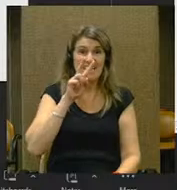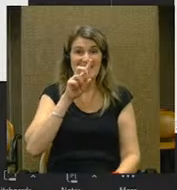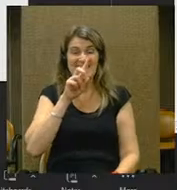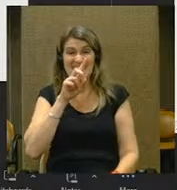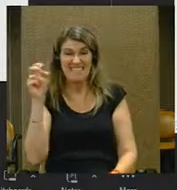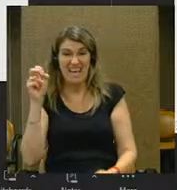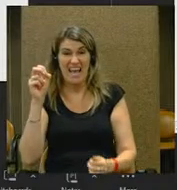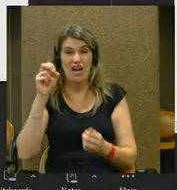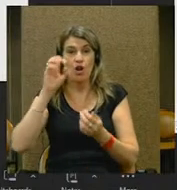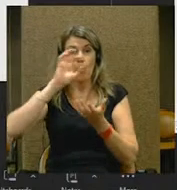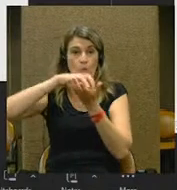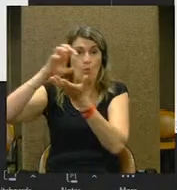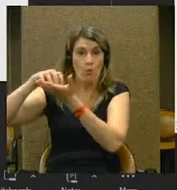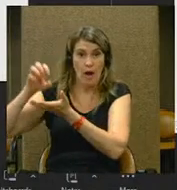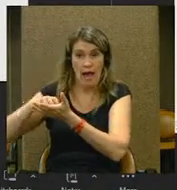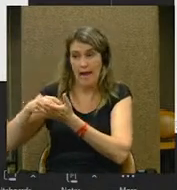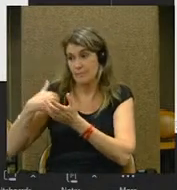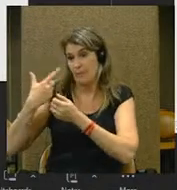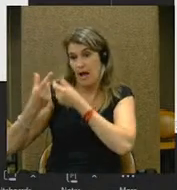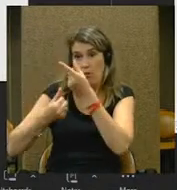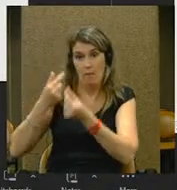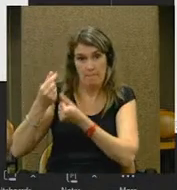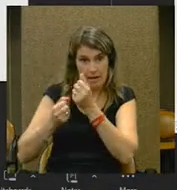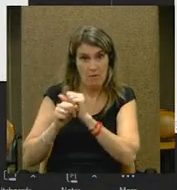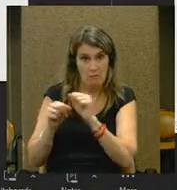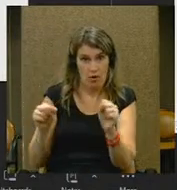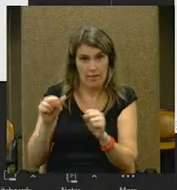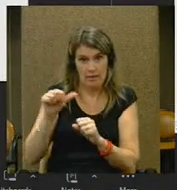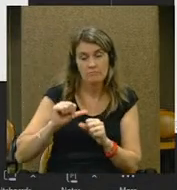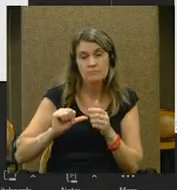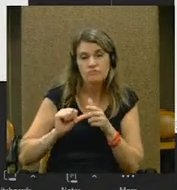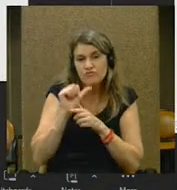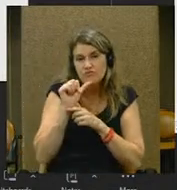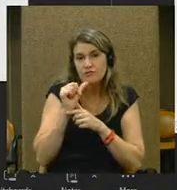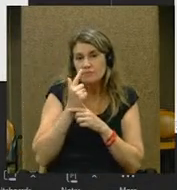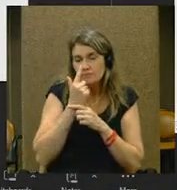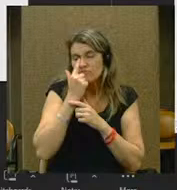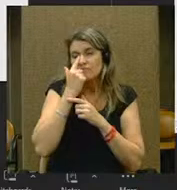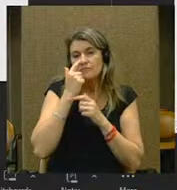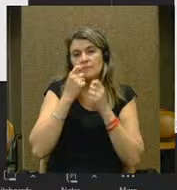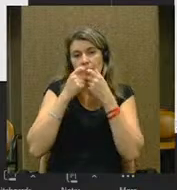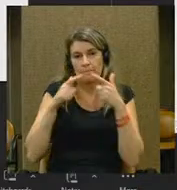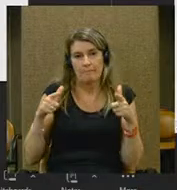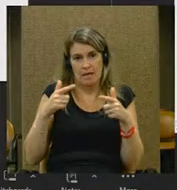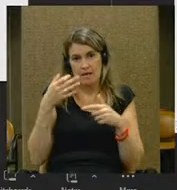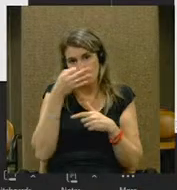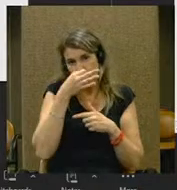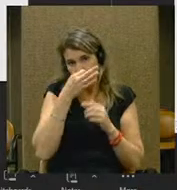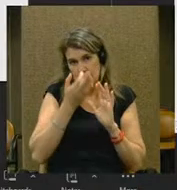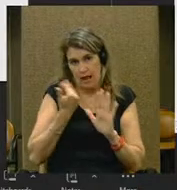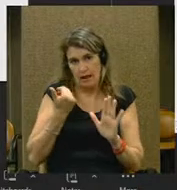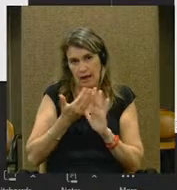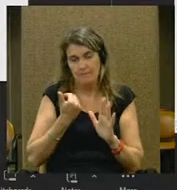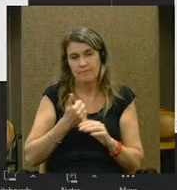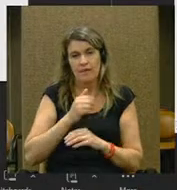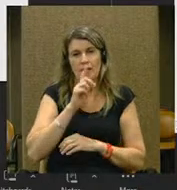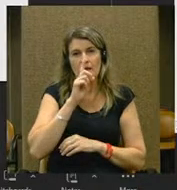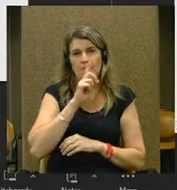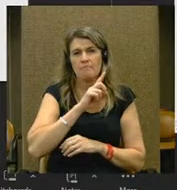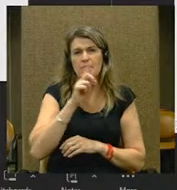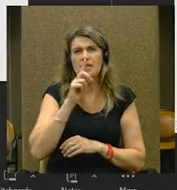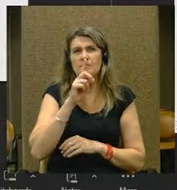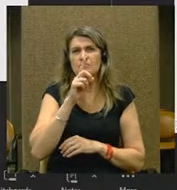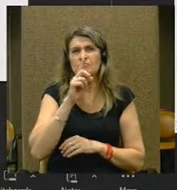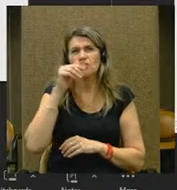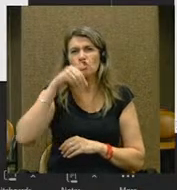so far 1.6 million kits have been shipped. I'll show you a picture of that in a